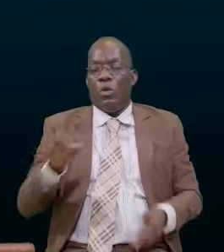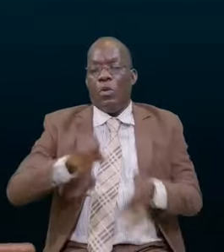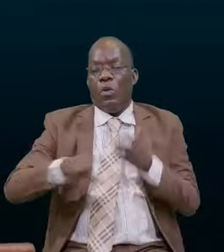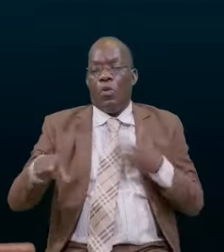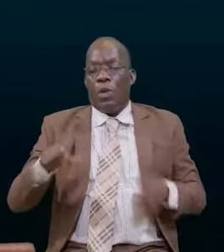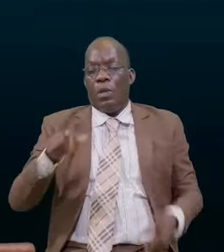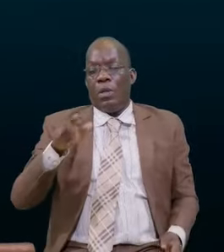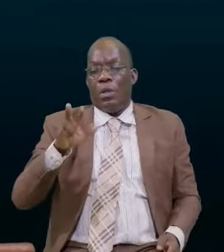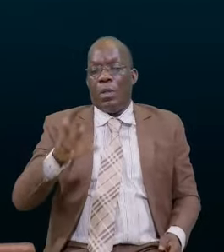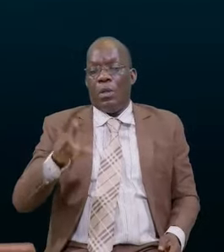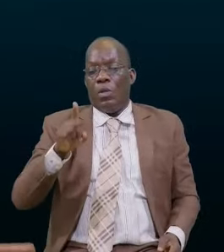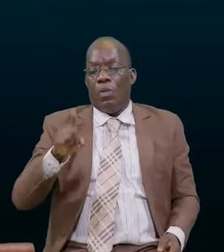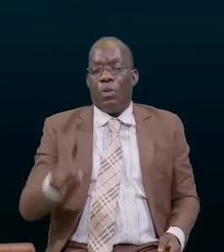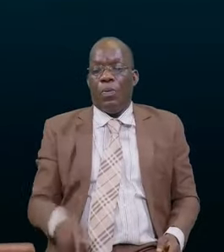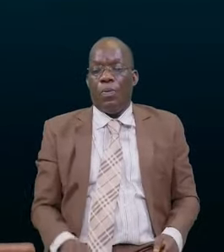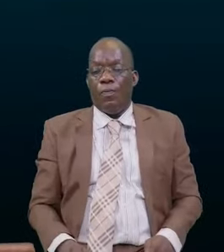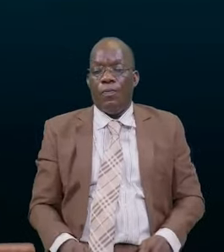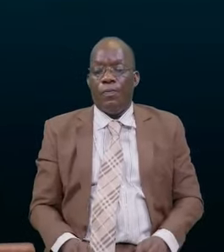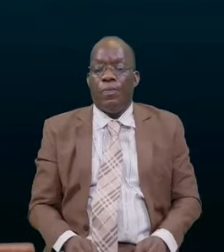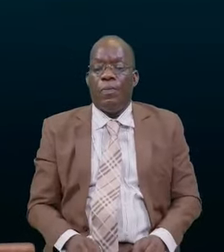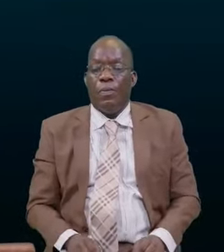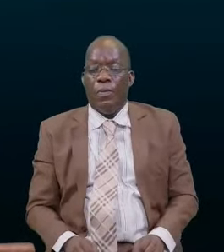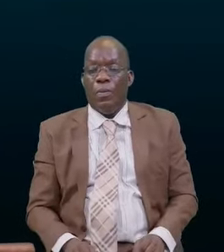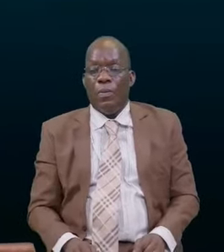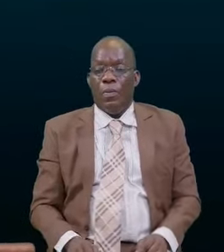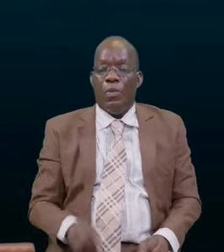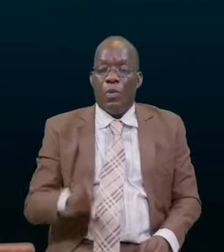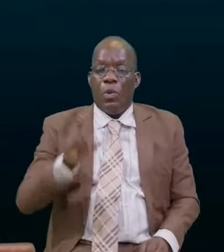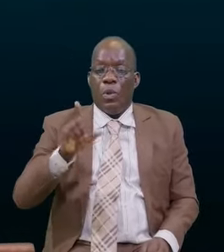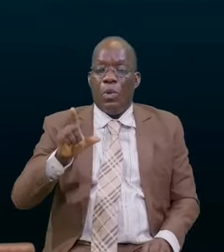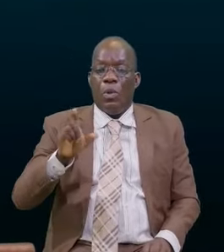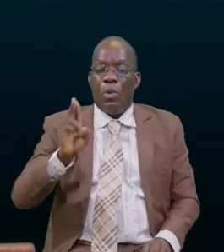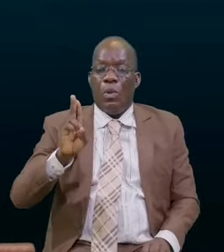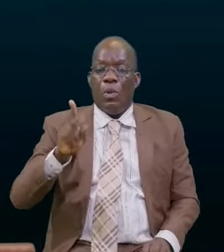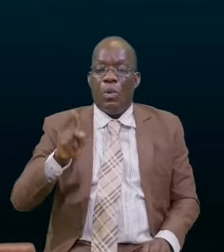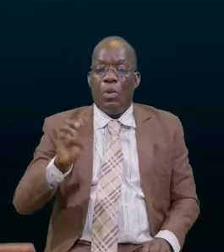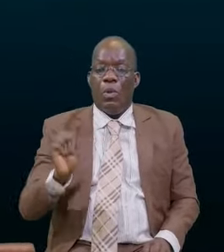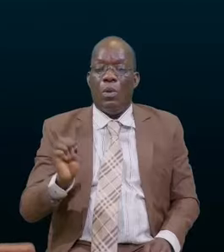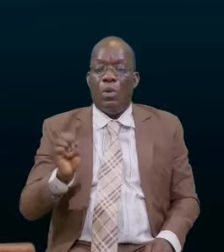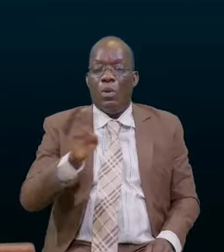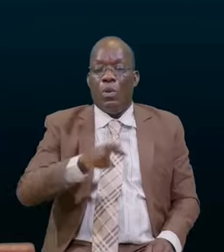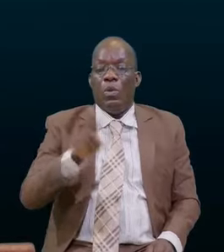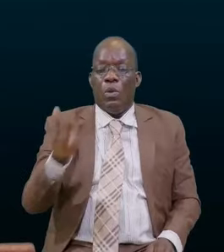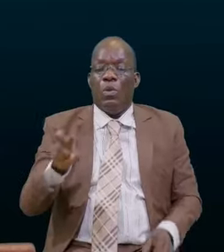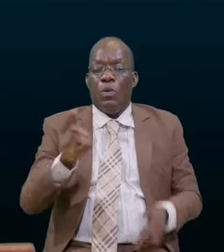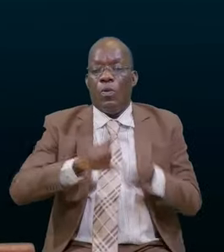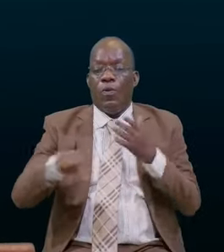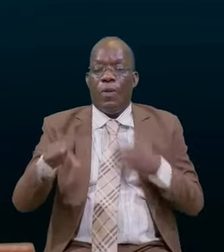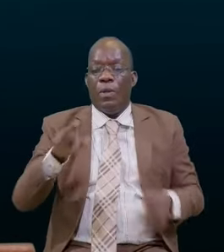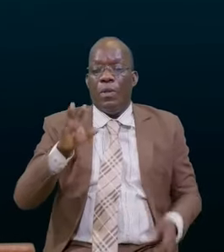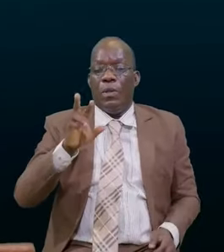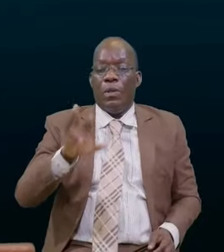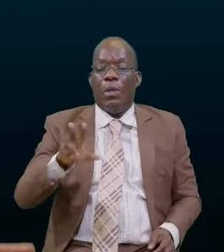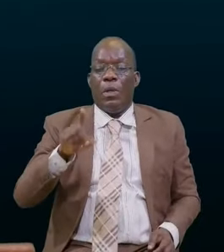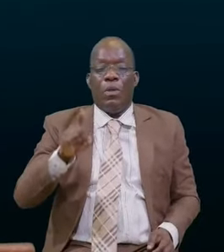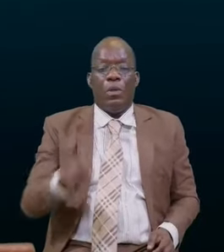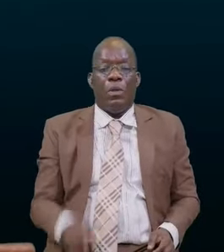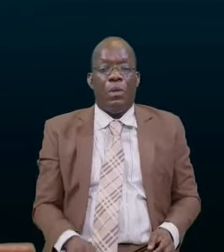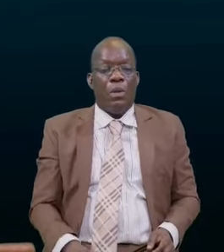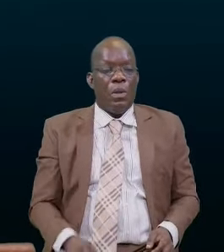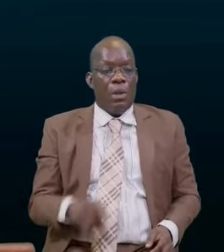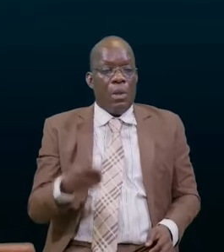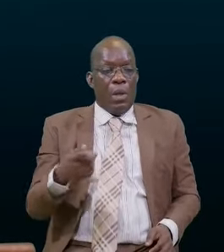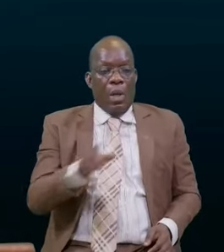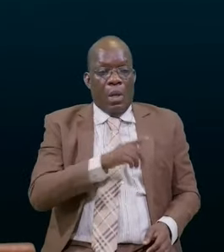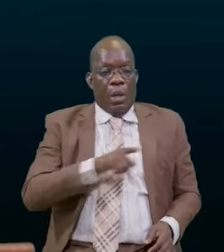verse 31 Luke 22 I read verse 31 and the Lord said Simon Simon